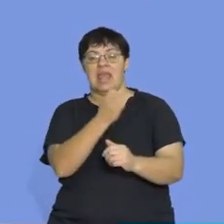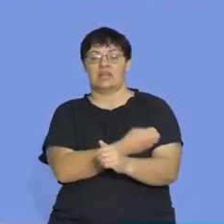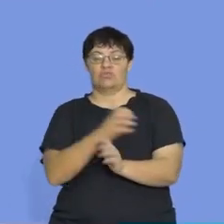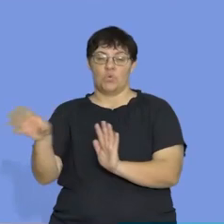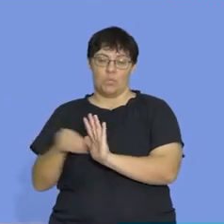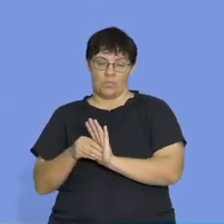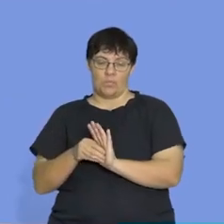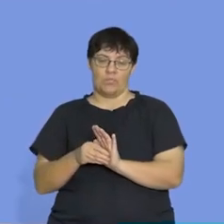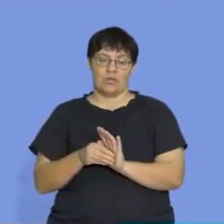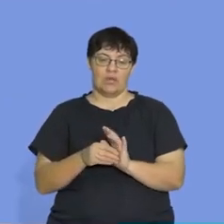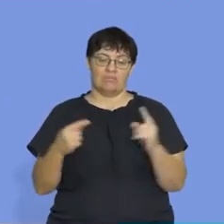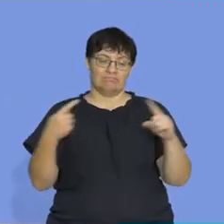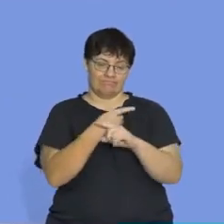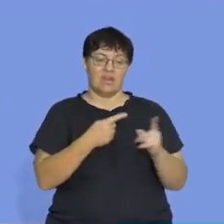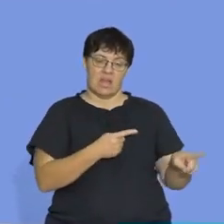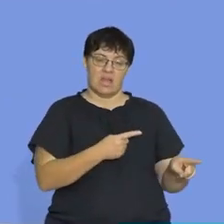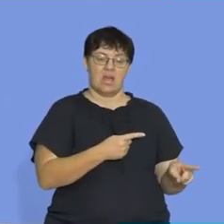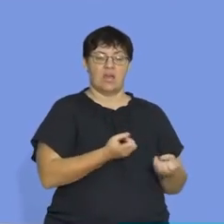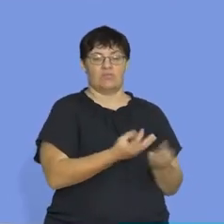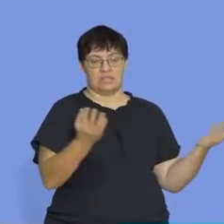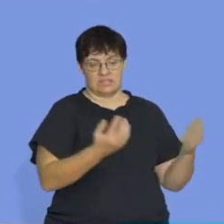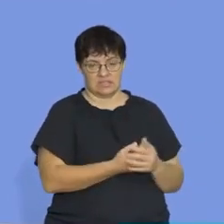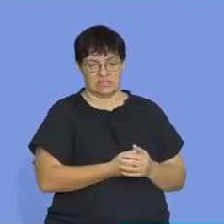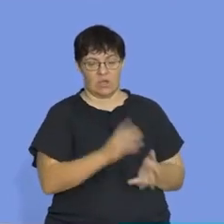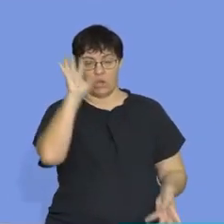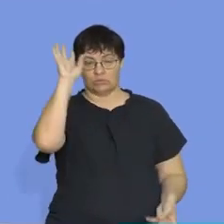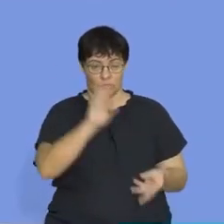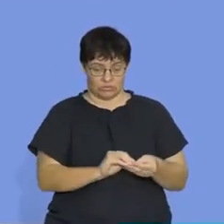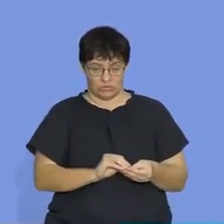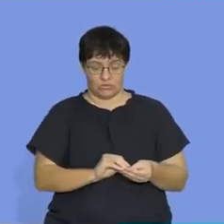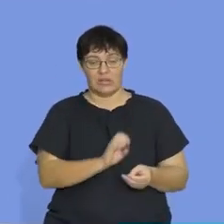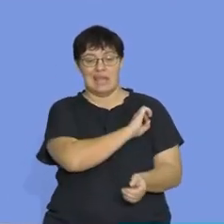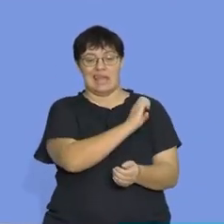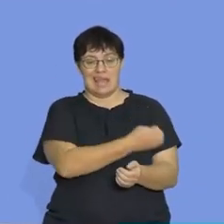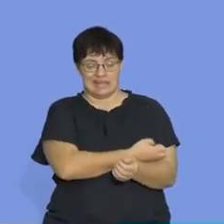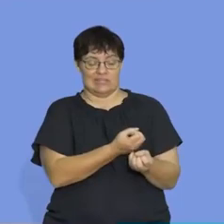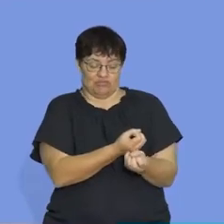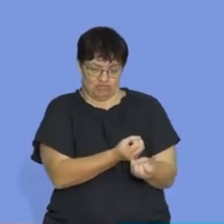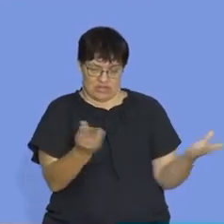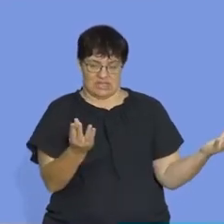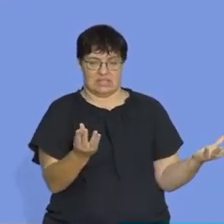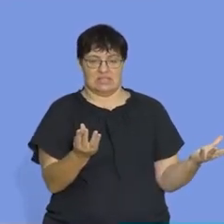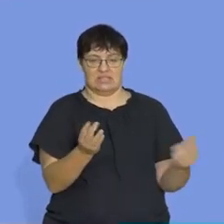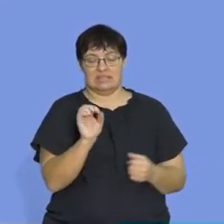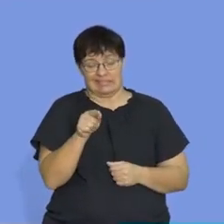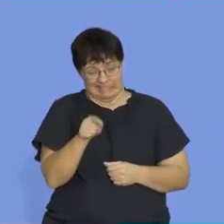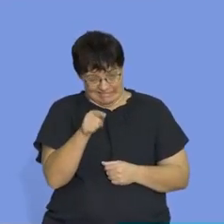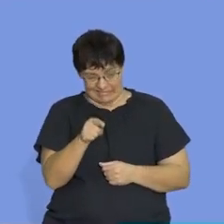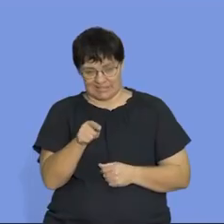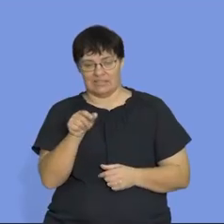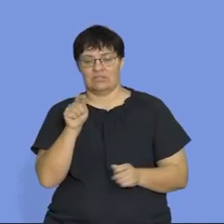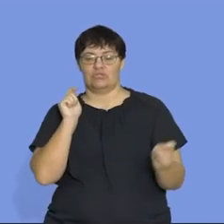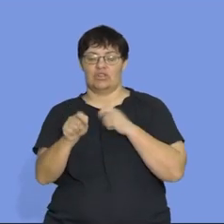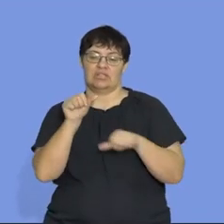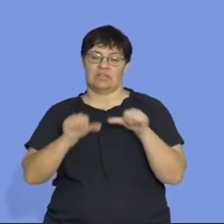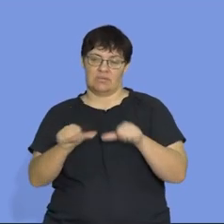energy released. So the net, so in total, energy is actually released in this chemical change. Right,